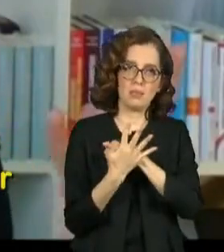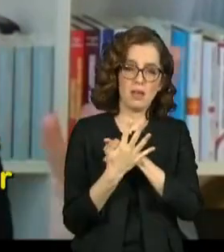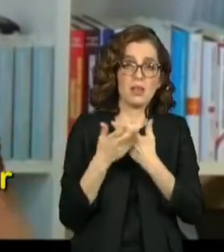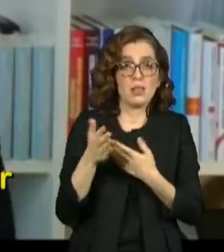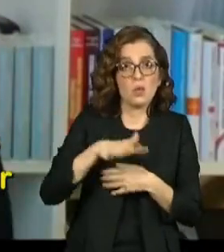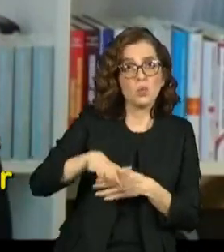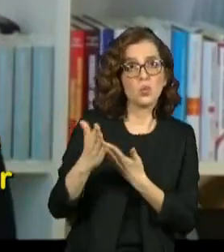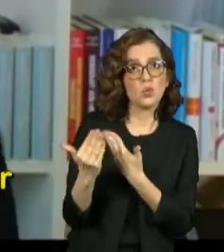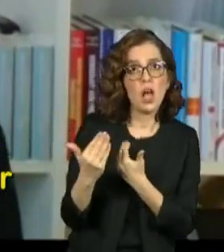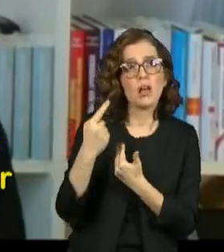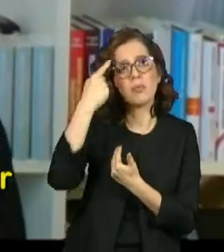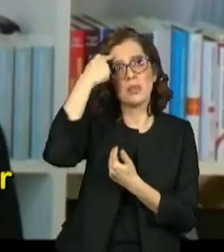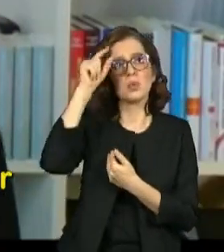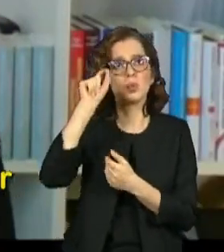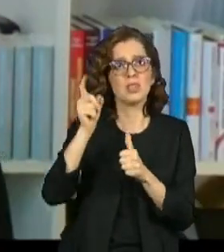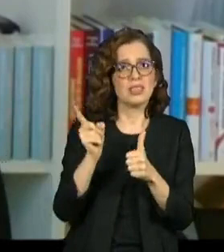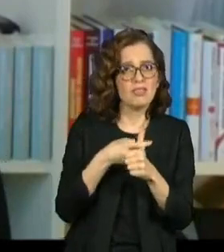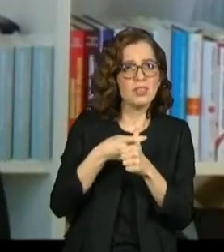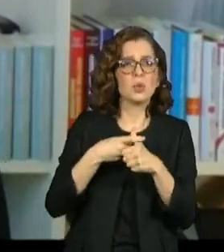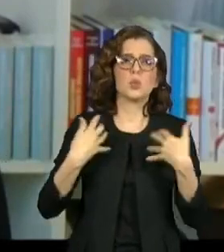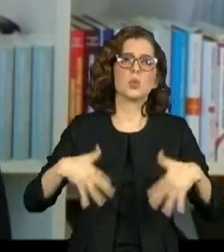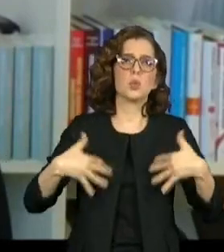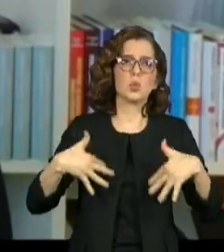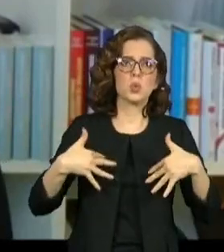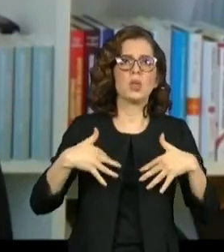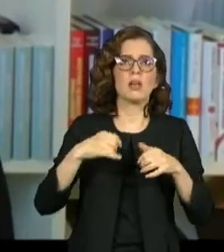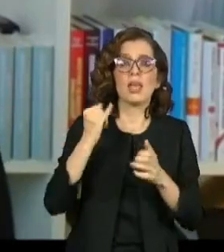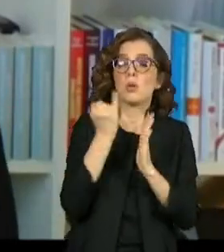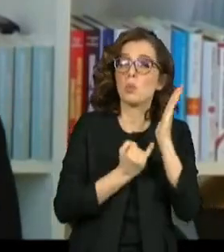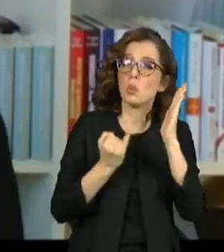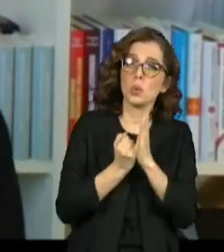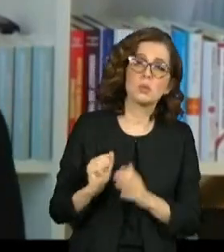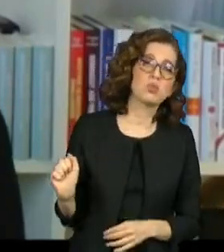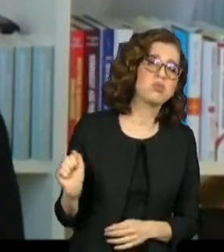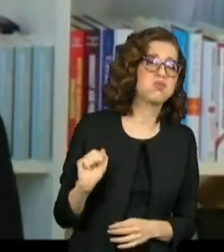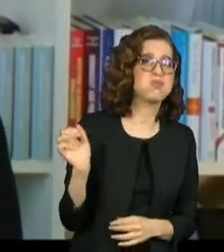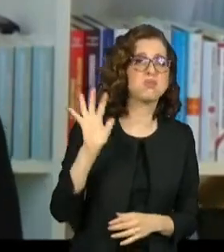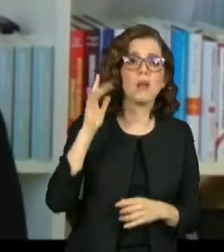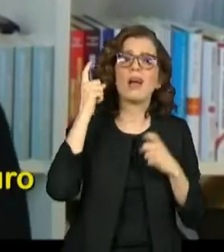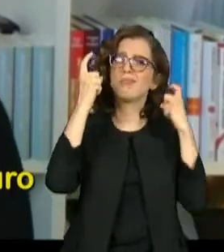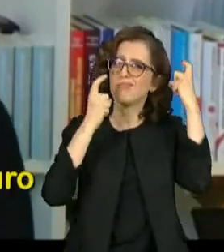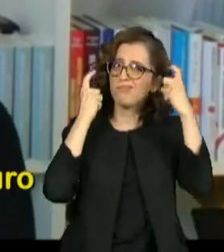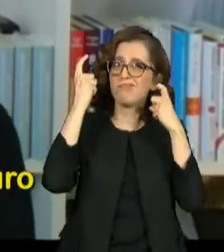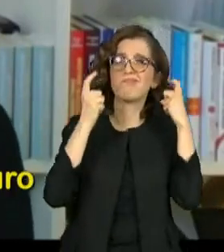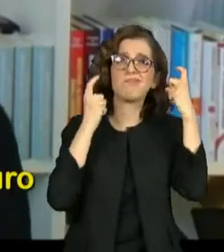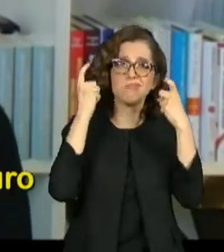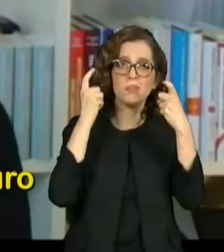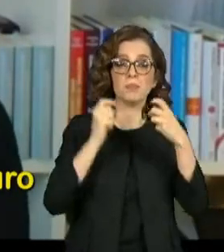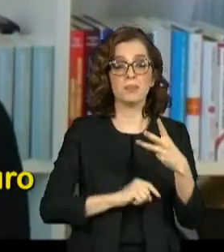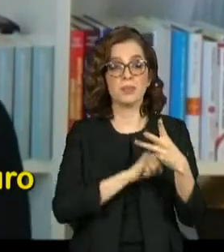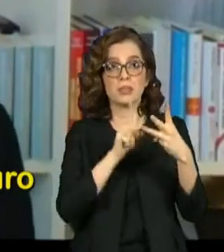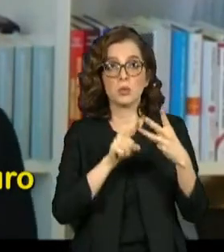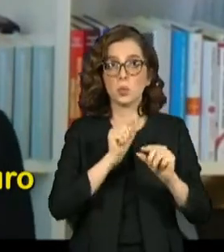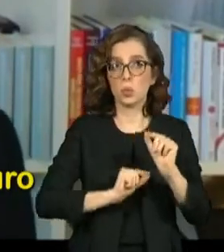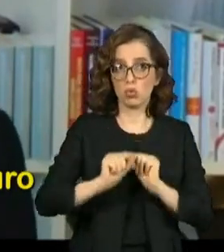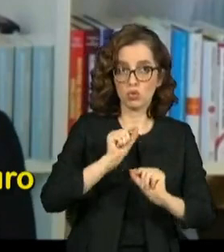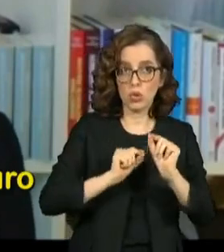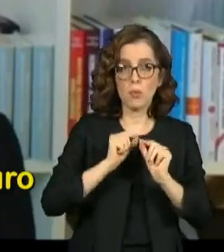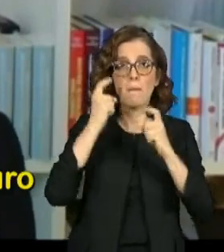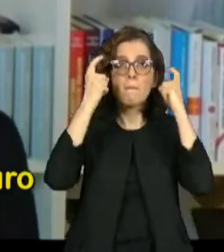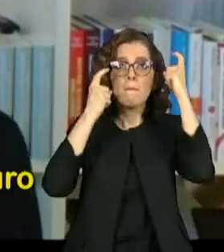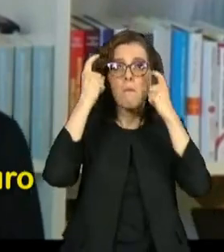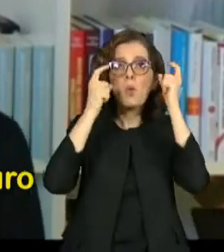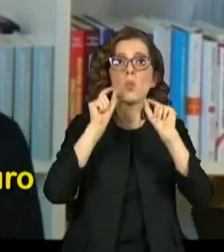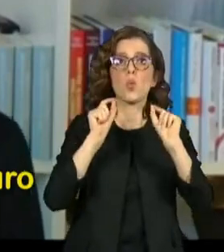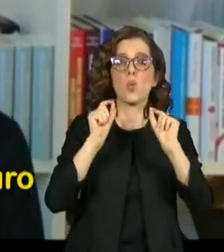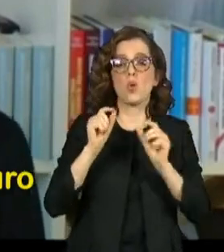looking at these huge debts that they will have to pay for through higher taxation and are feeling very worried. And then, of course, the third reason that I think